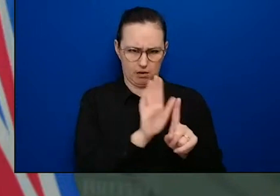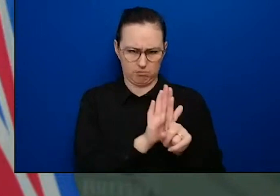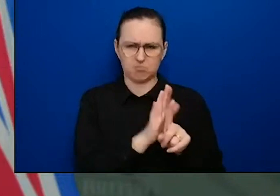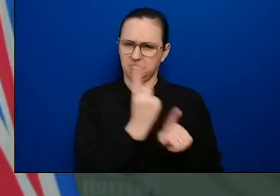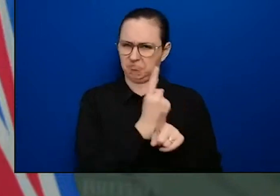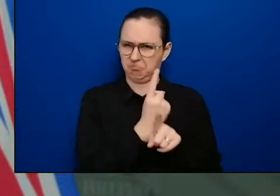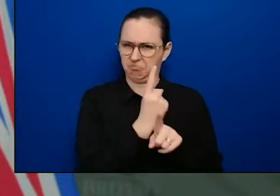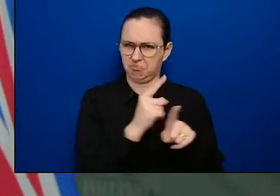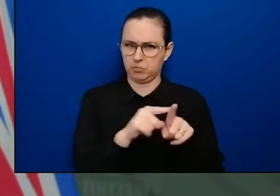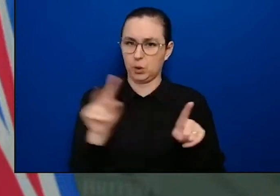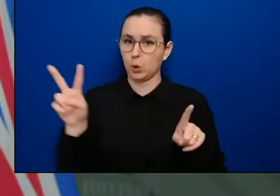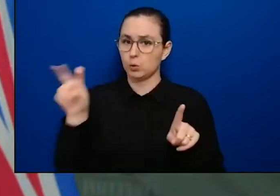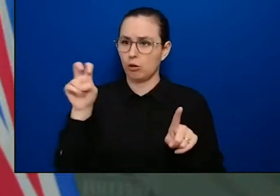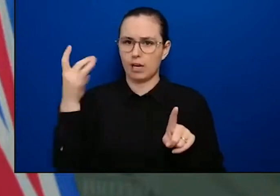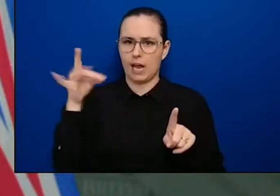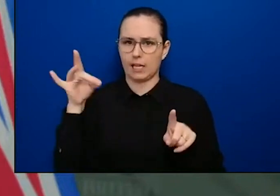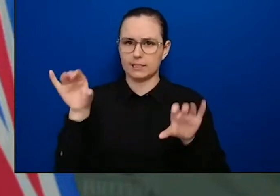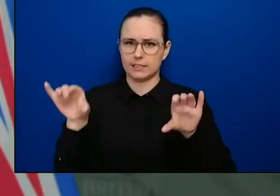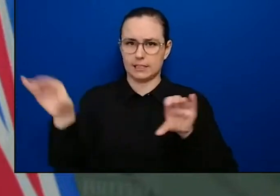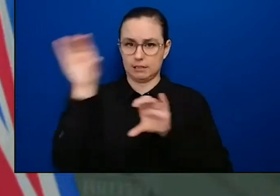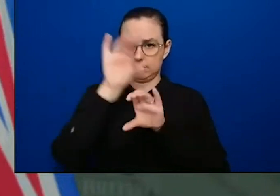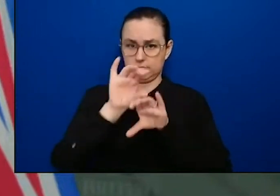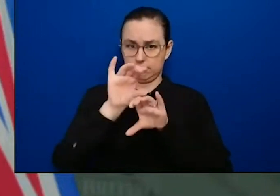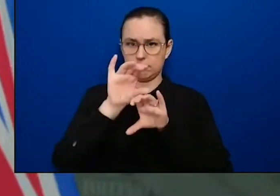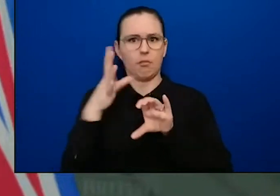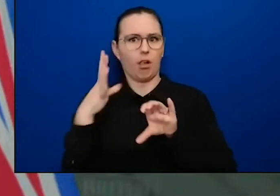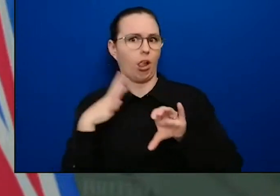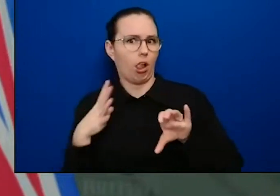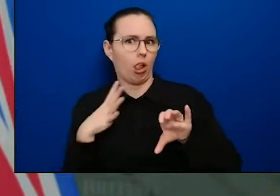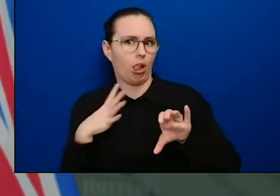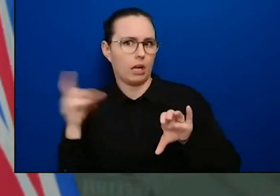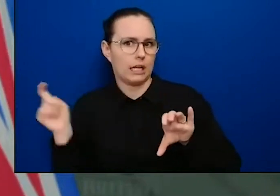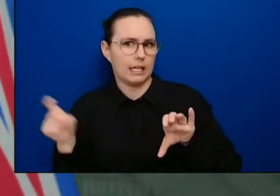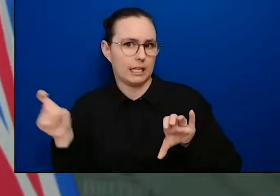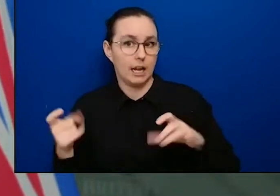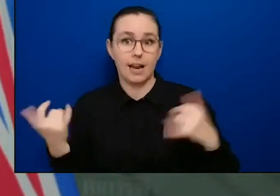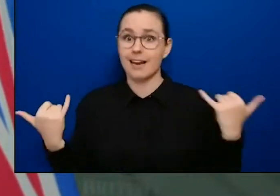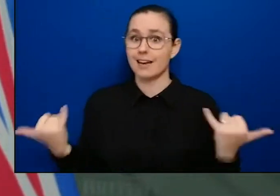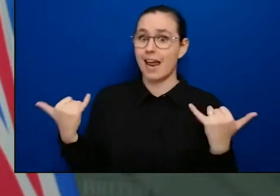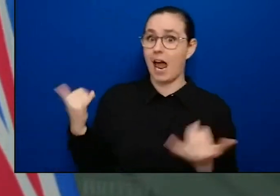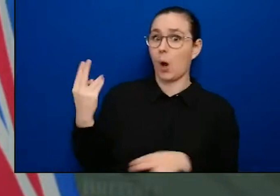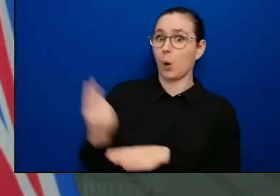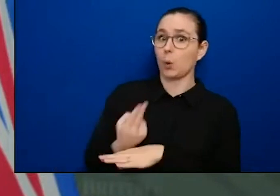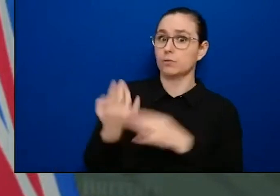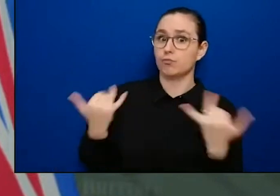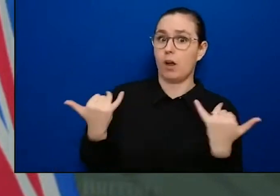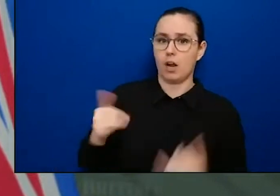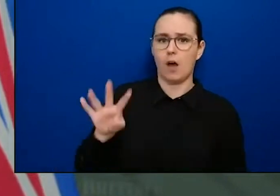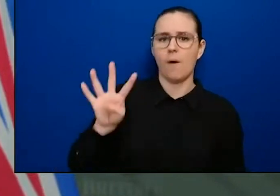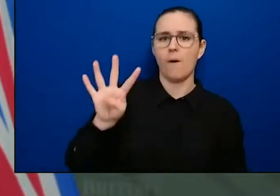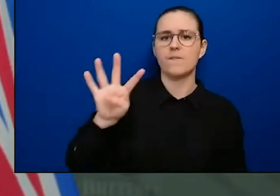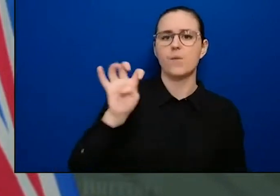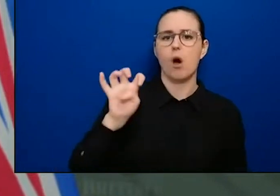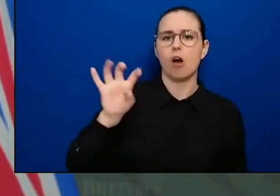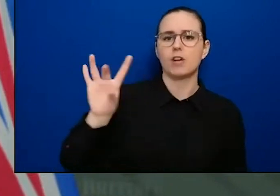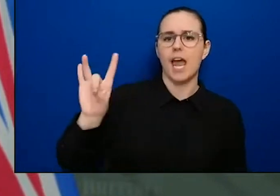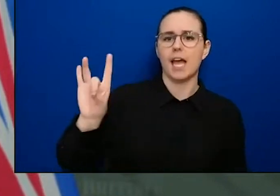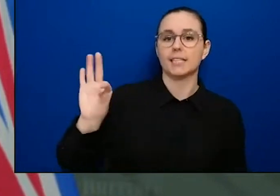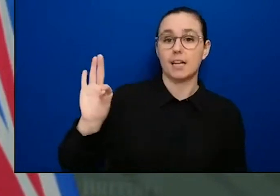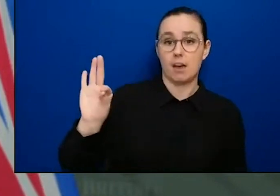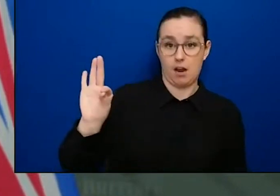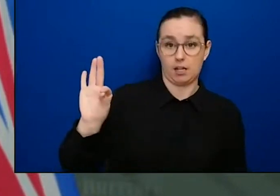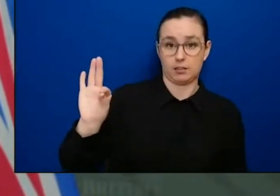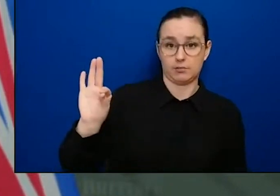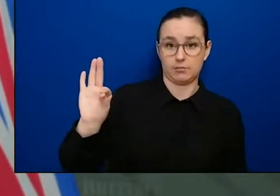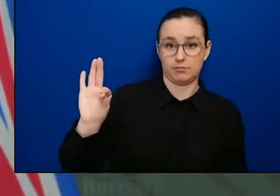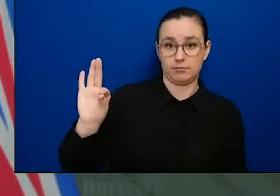care beds, and the number of those in critical care in total is 489. And as noted, and for